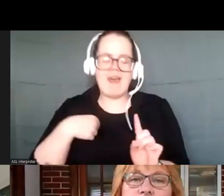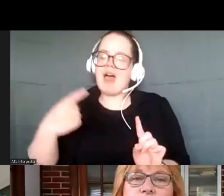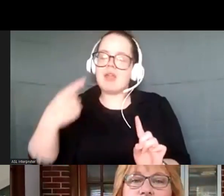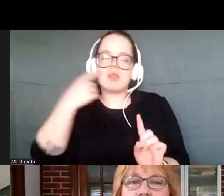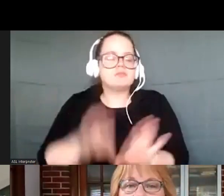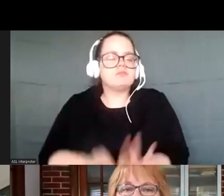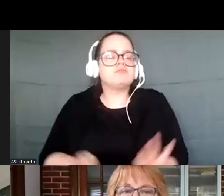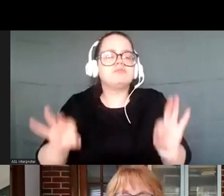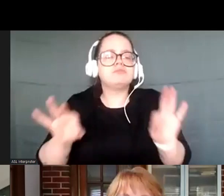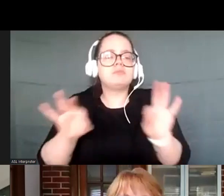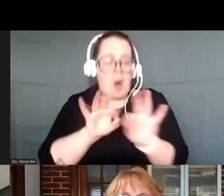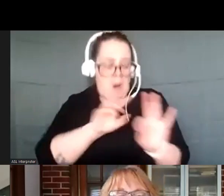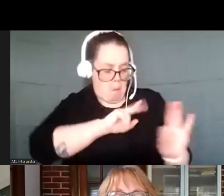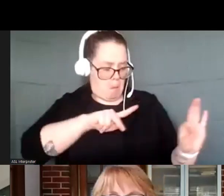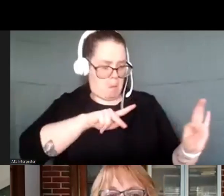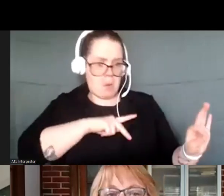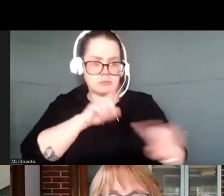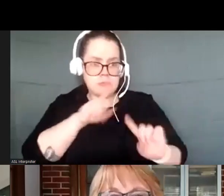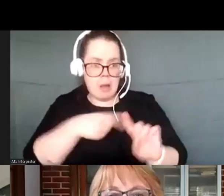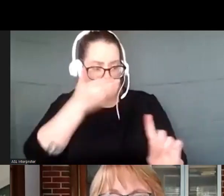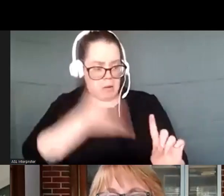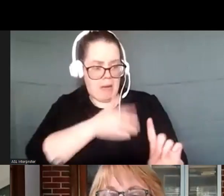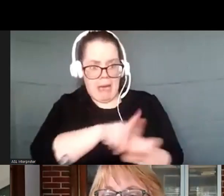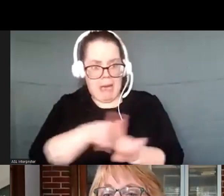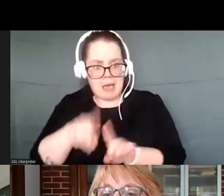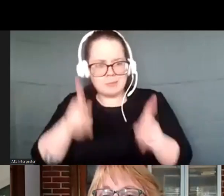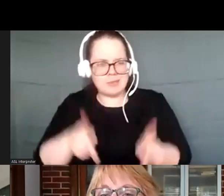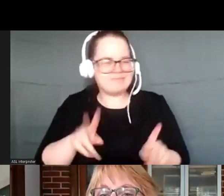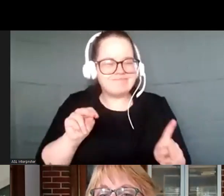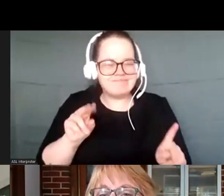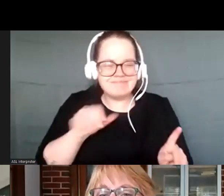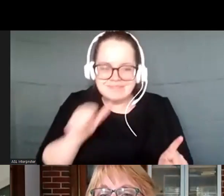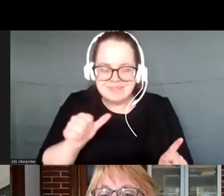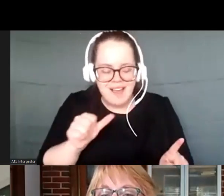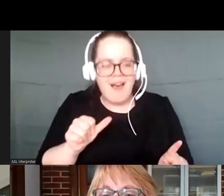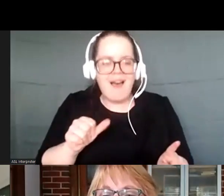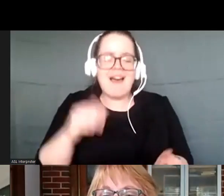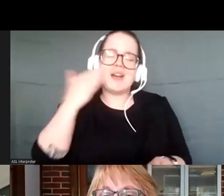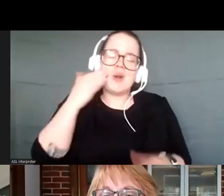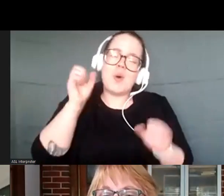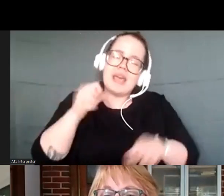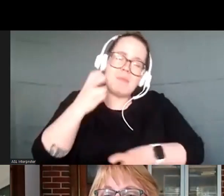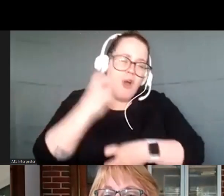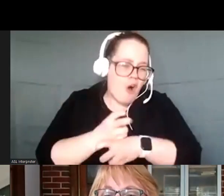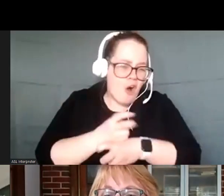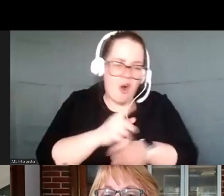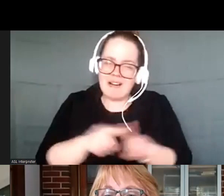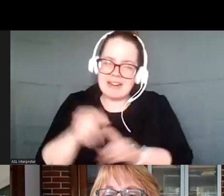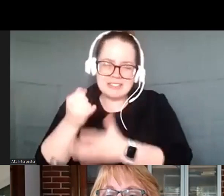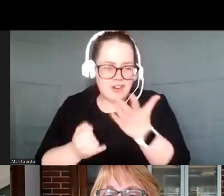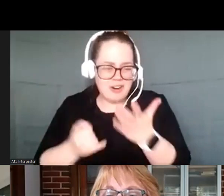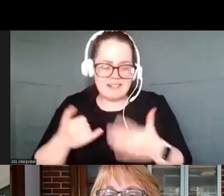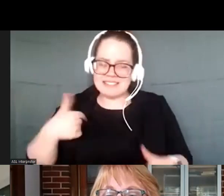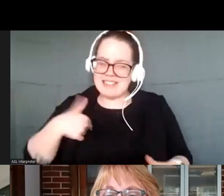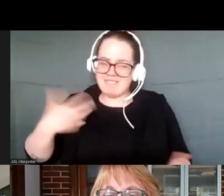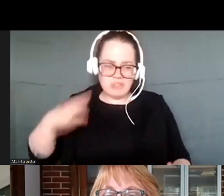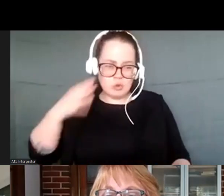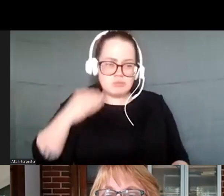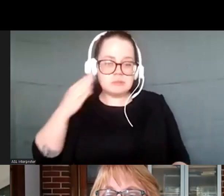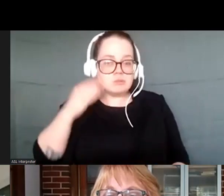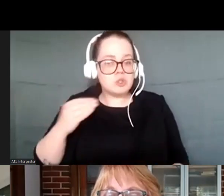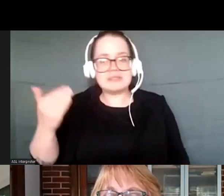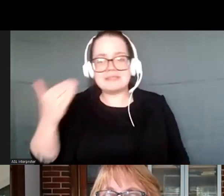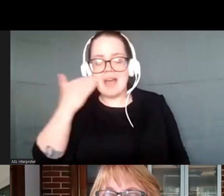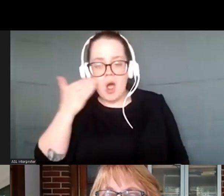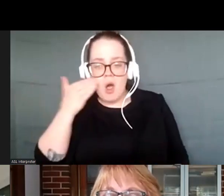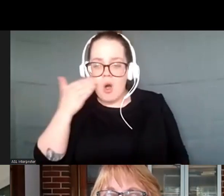is personal. It's so difficult for the artists. And I just want to speak on this because I've just been there and I've gone